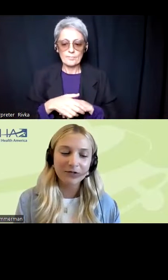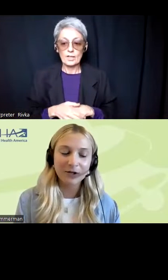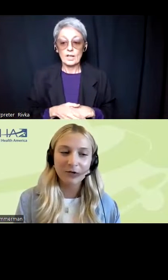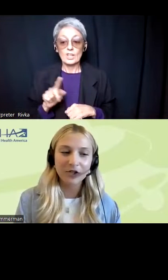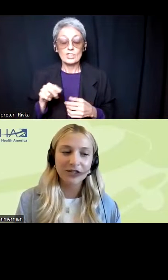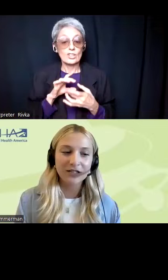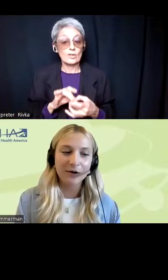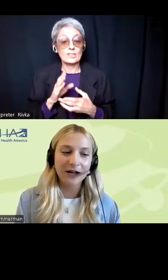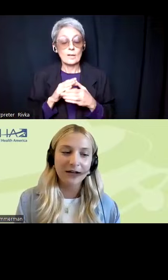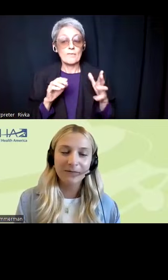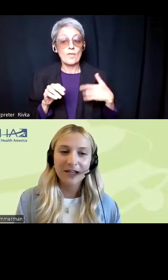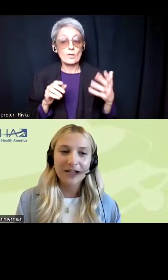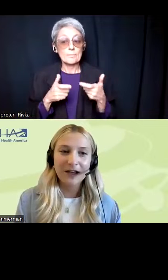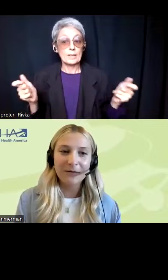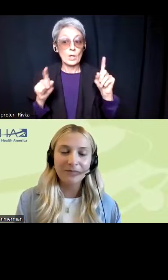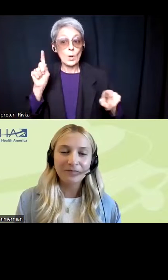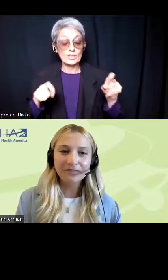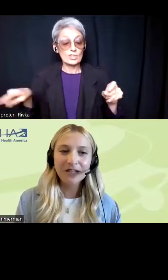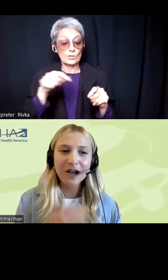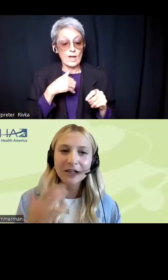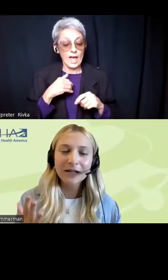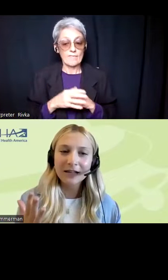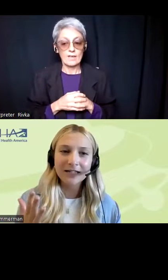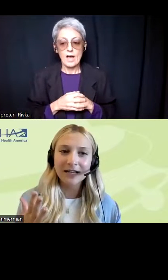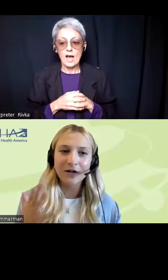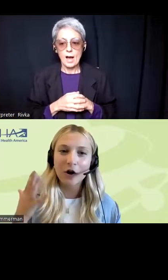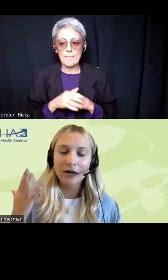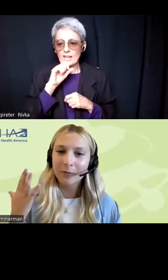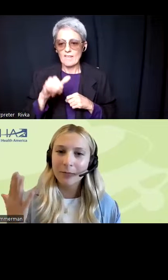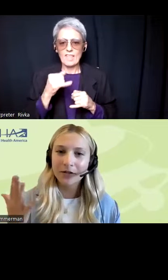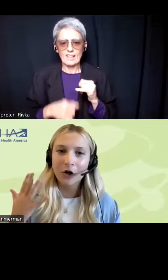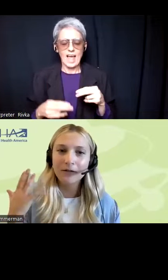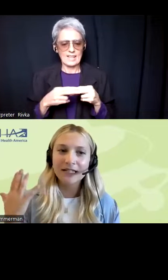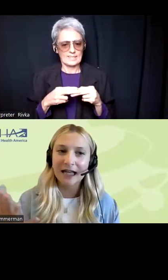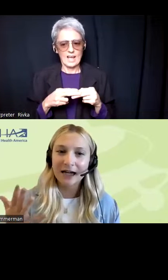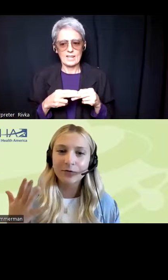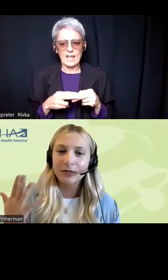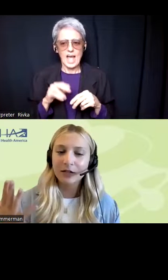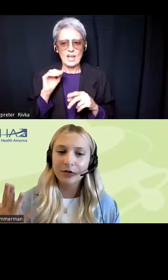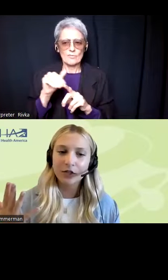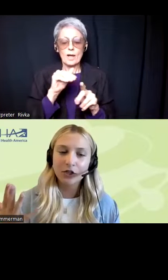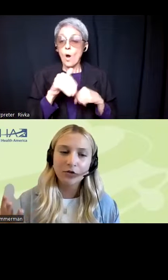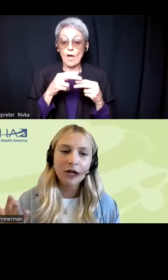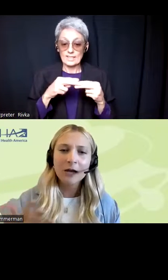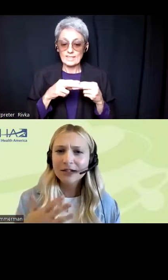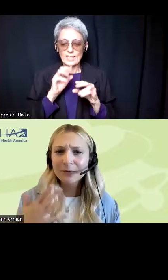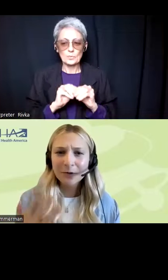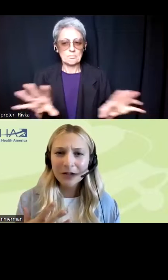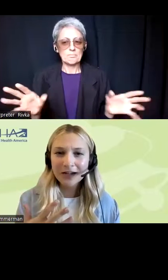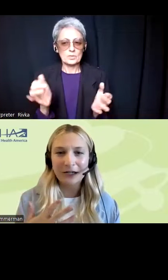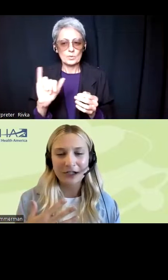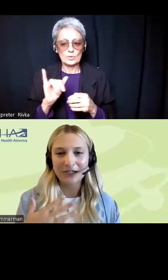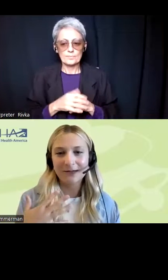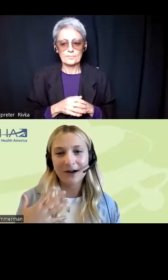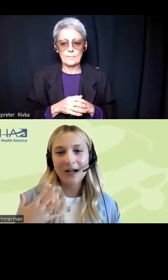those bigger questions you all had. I love that last slide, and a reminder, all these slides will be included too, because there were a